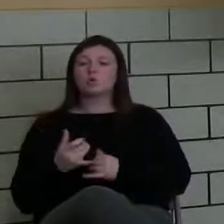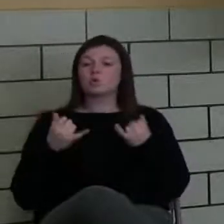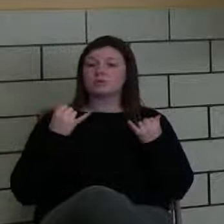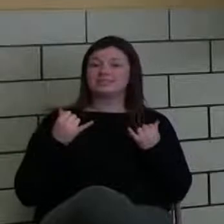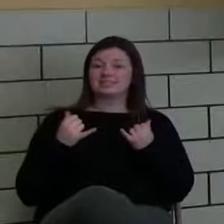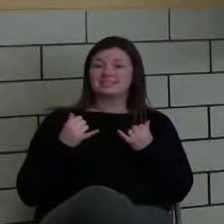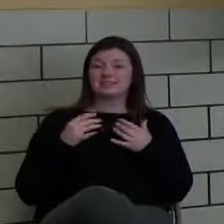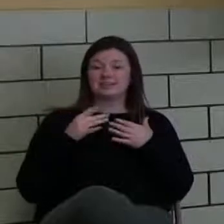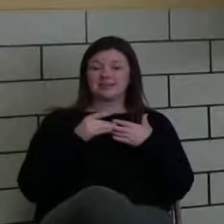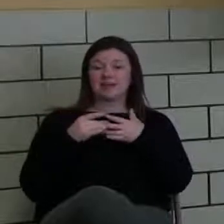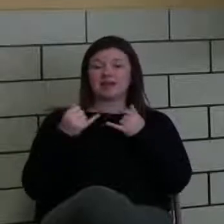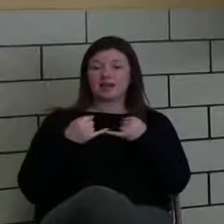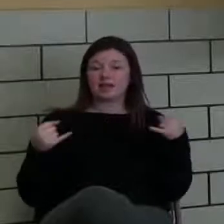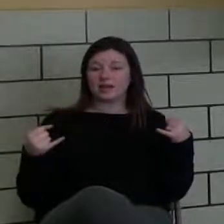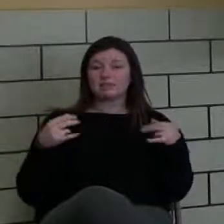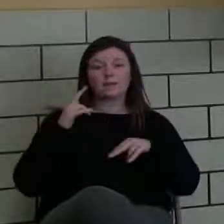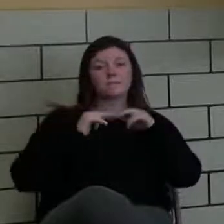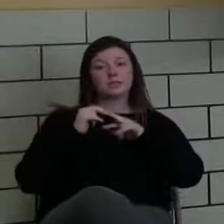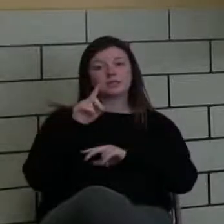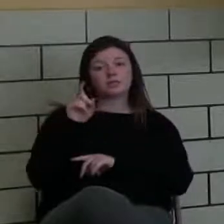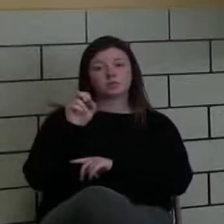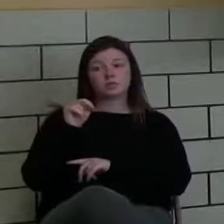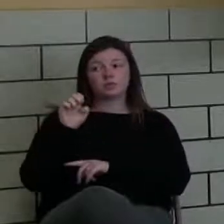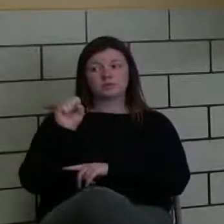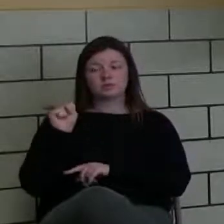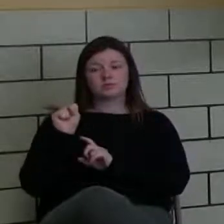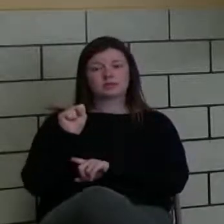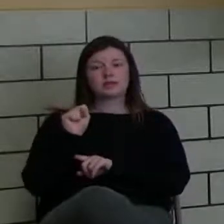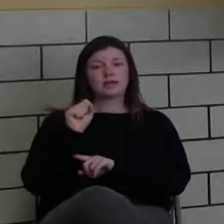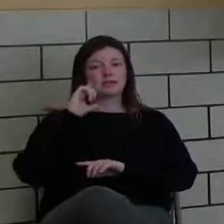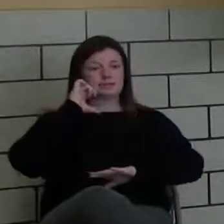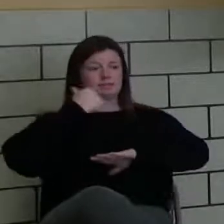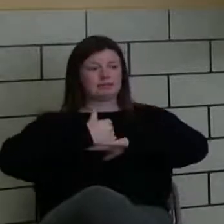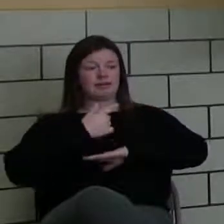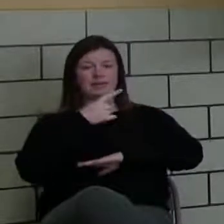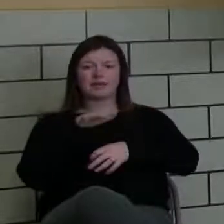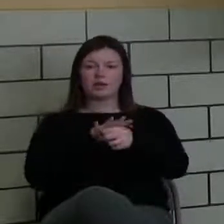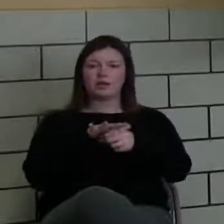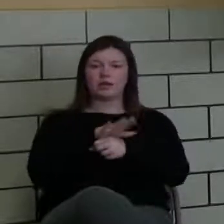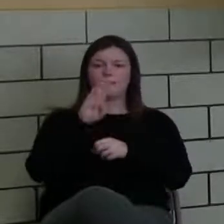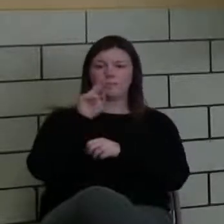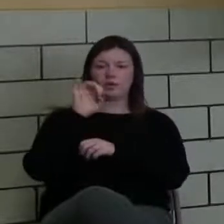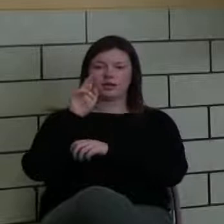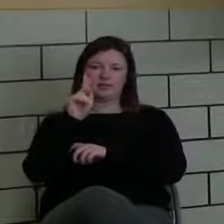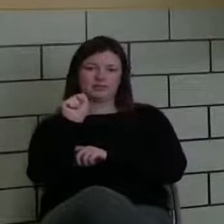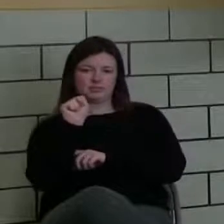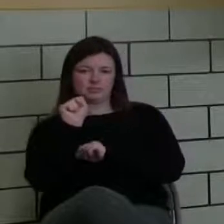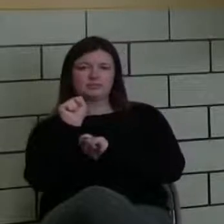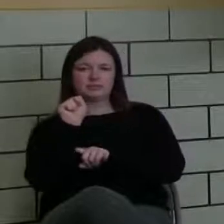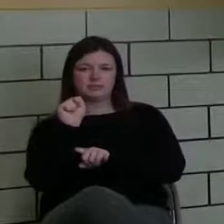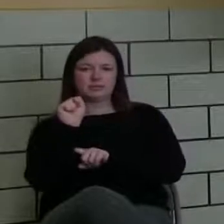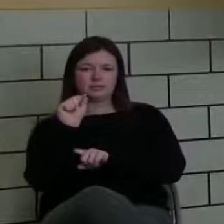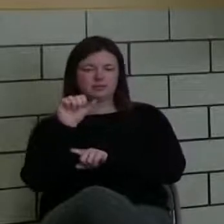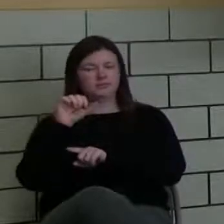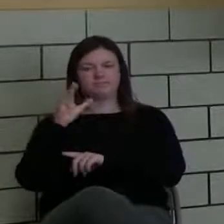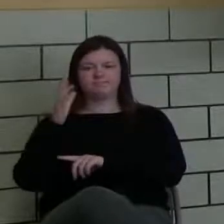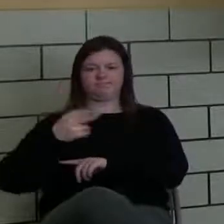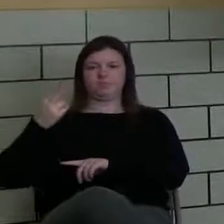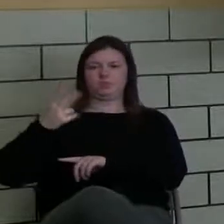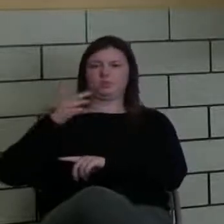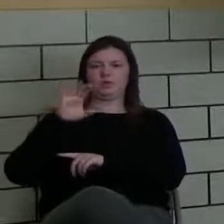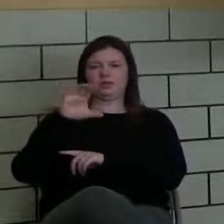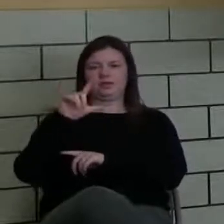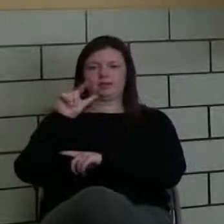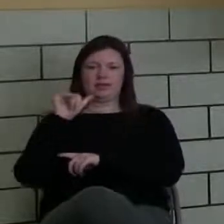zones designate that area to be bricks, those historic red bricks, clay bricks in front of